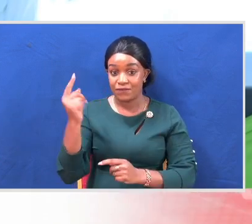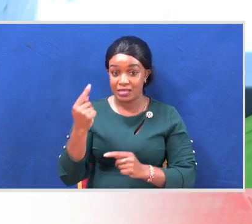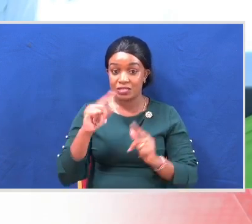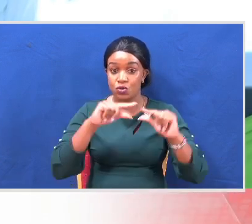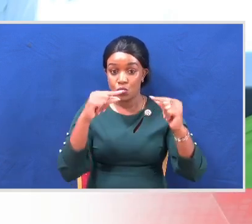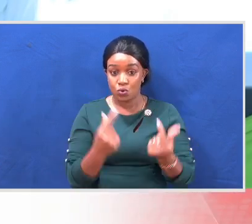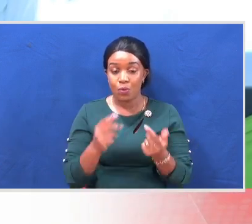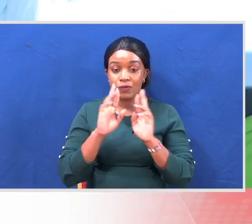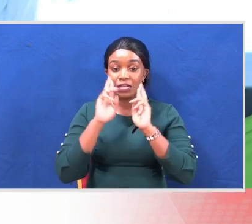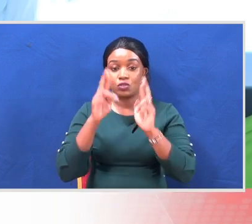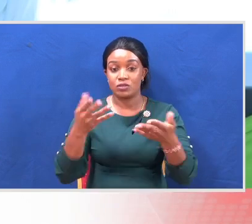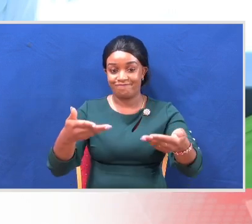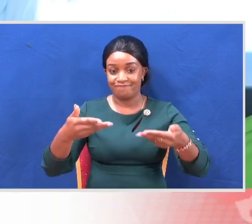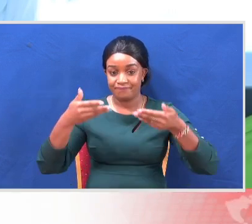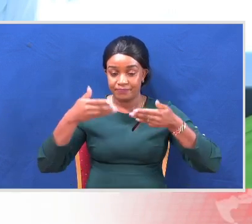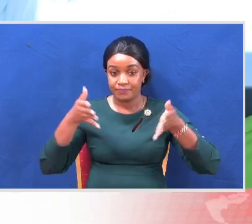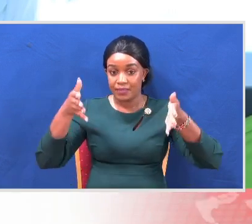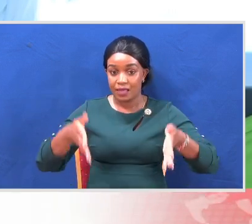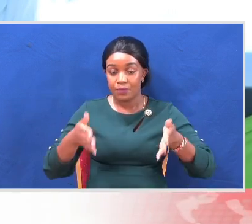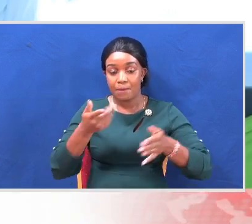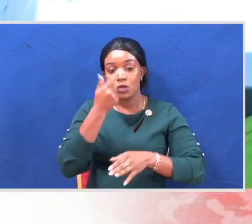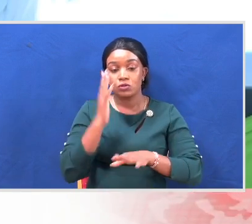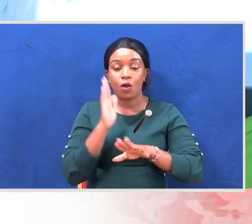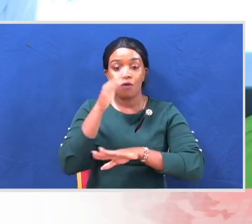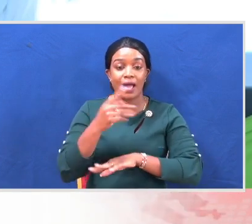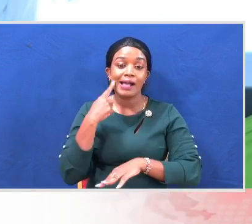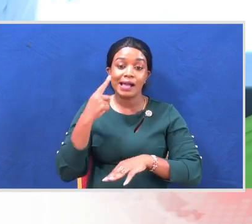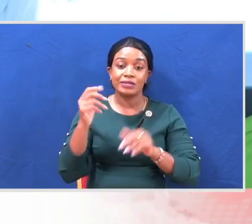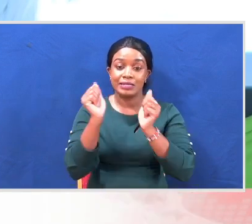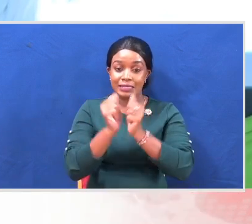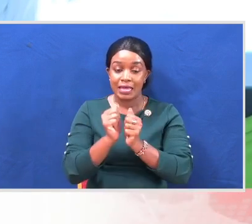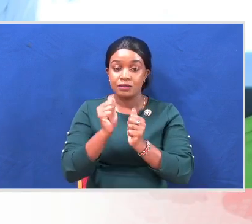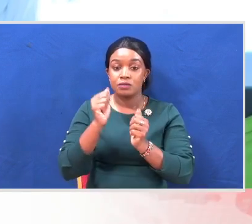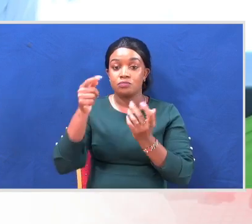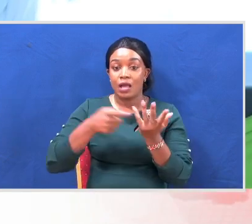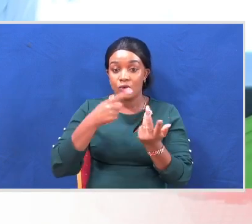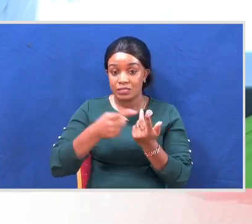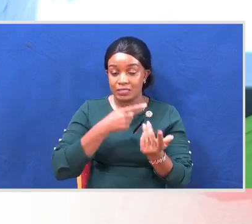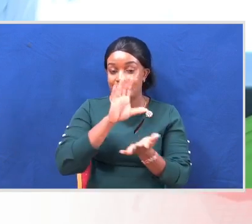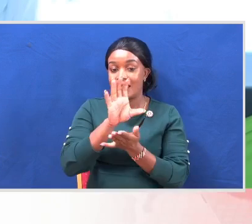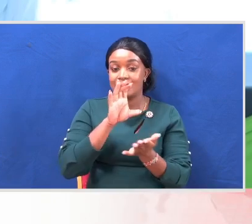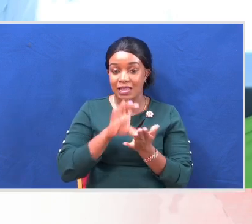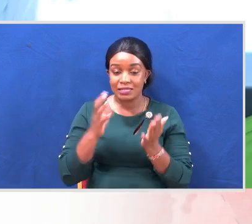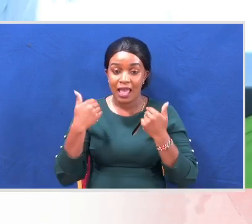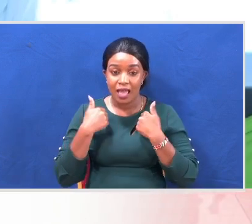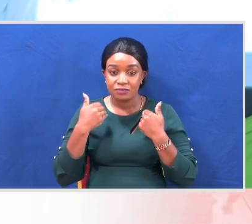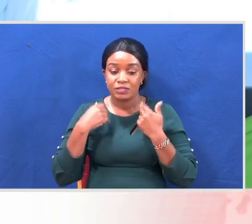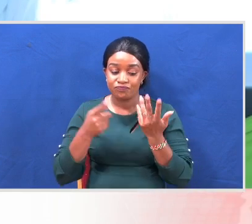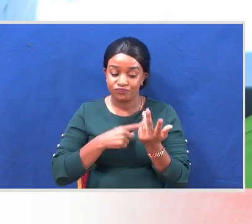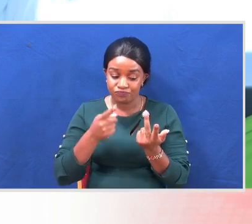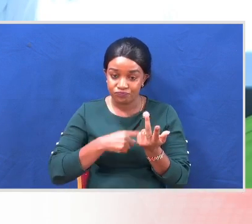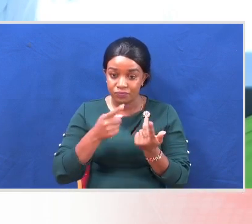of results streaming, because over 110 polling centers have been tallying, counting